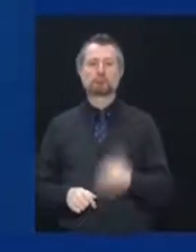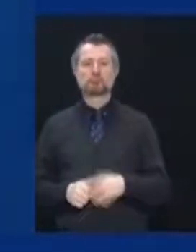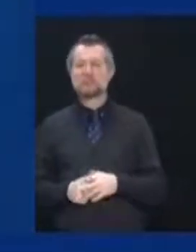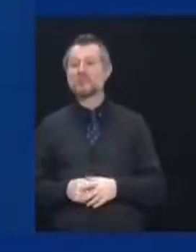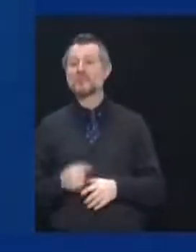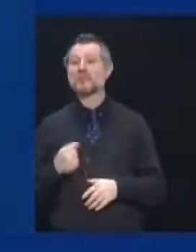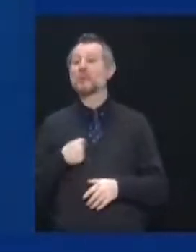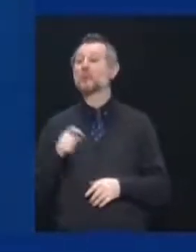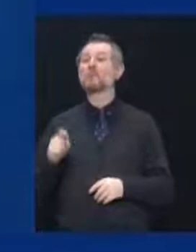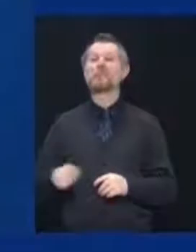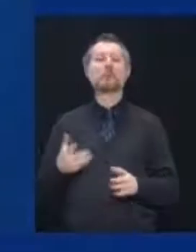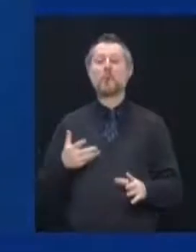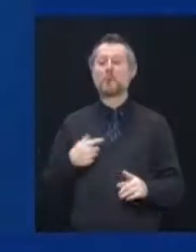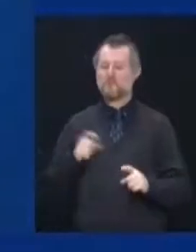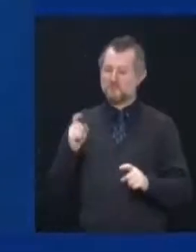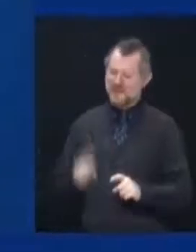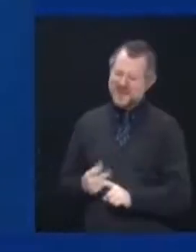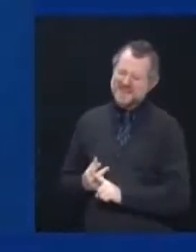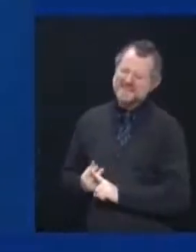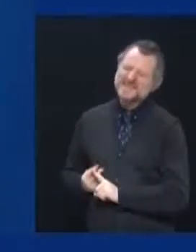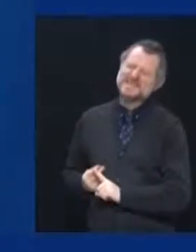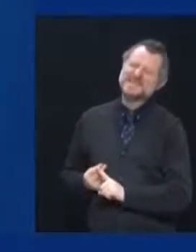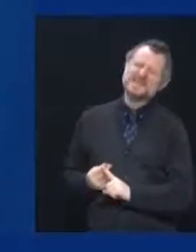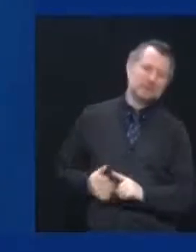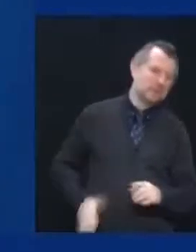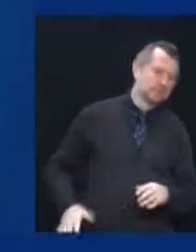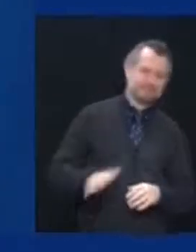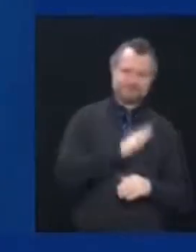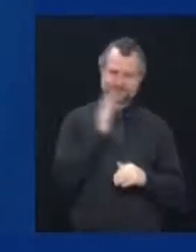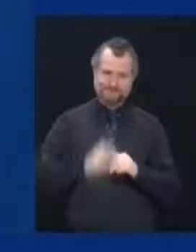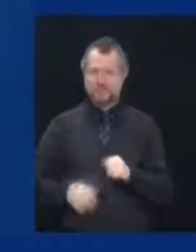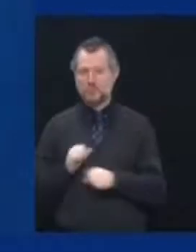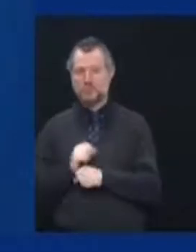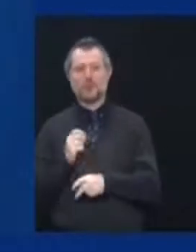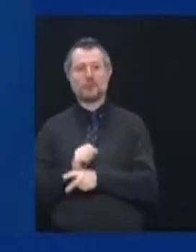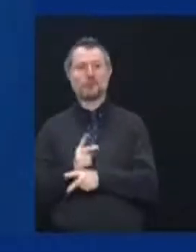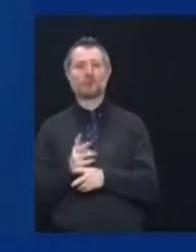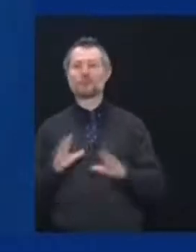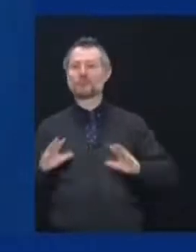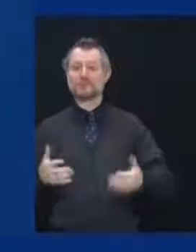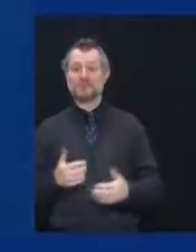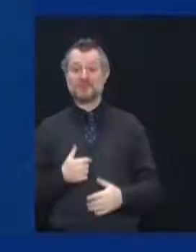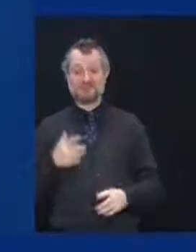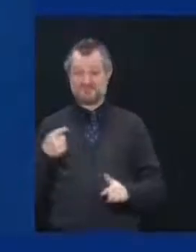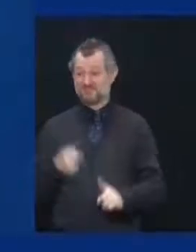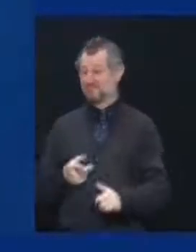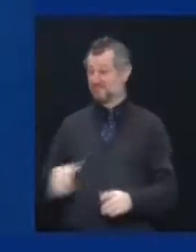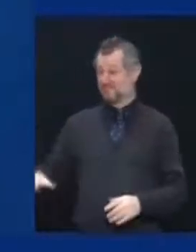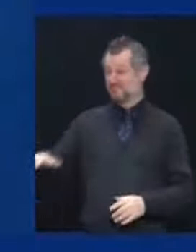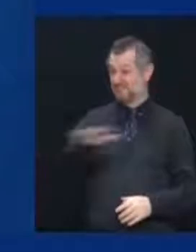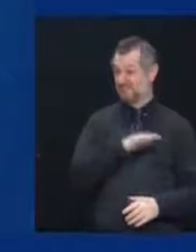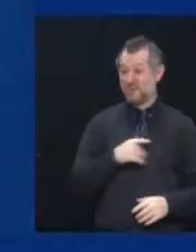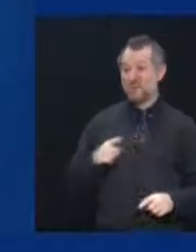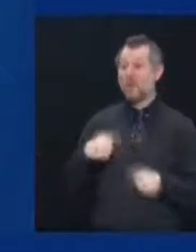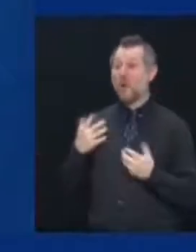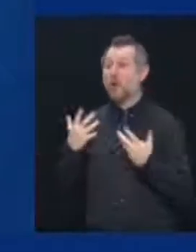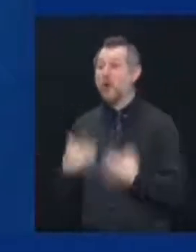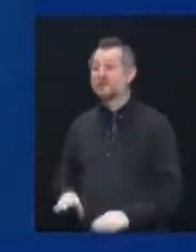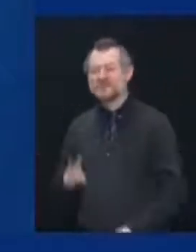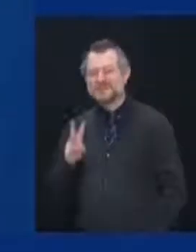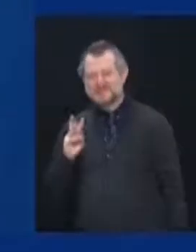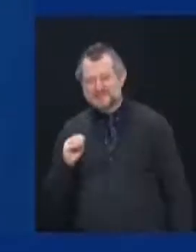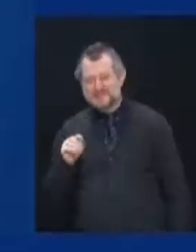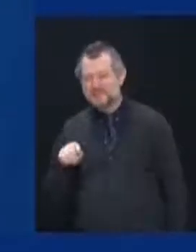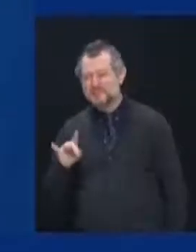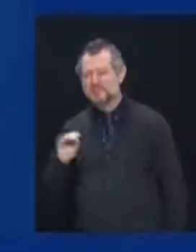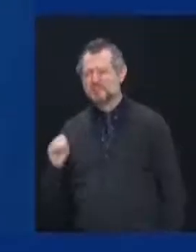we need to complete the healthcare workers who were 1A in the first place. We've only done 60% of the healthcare